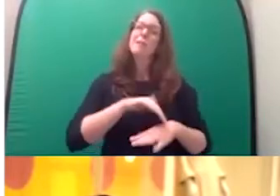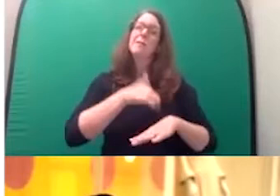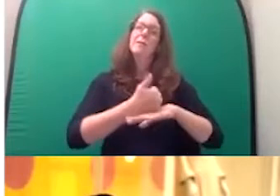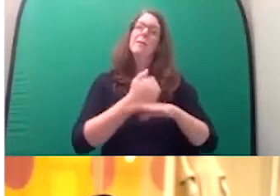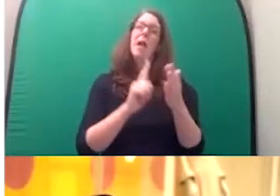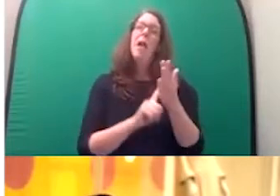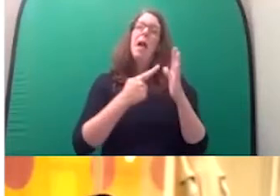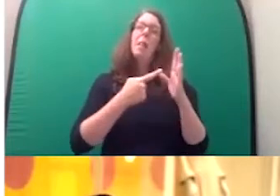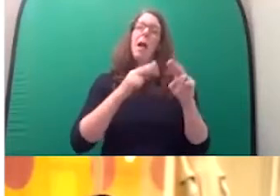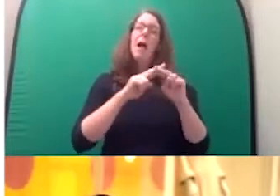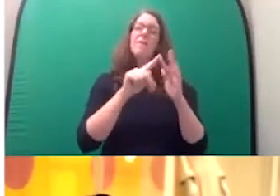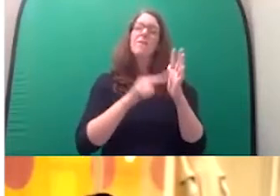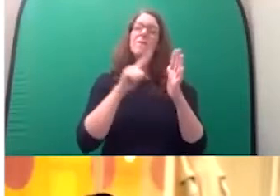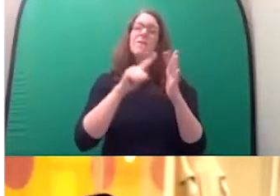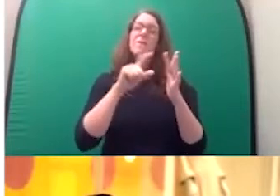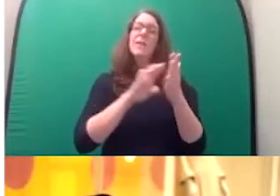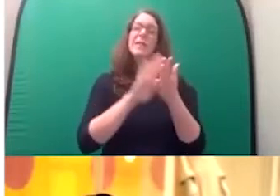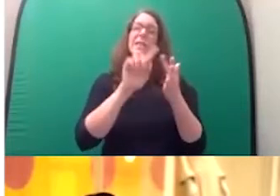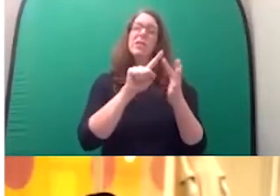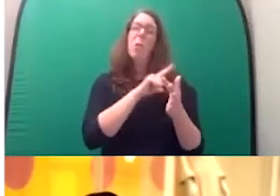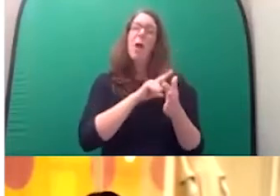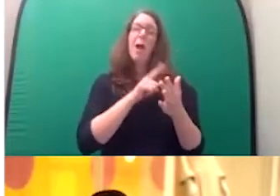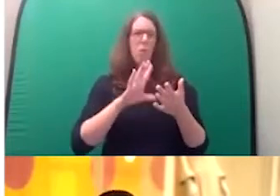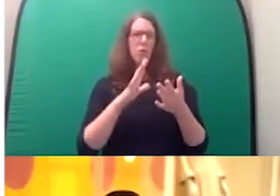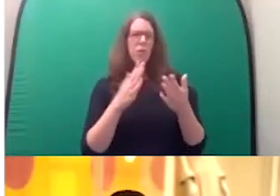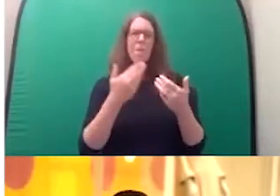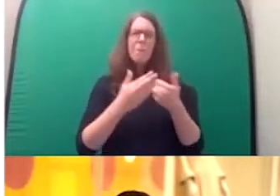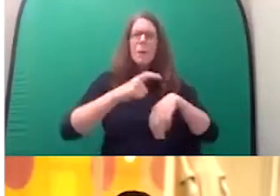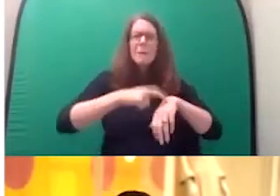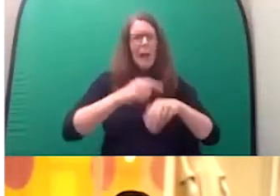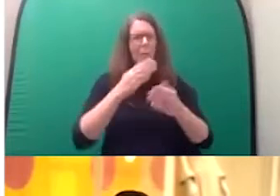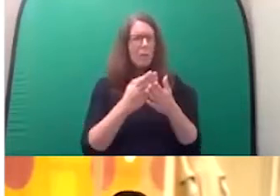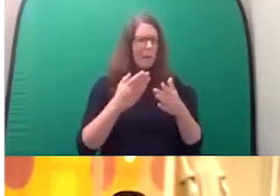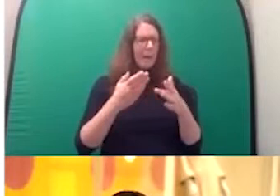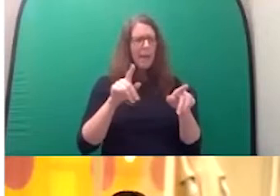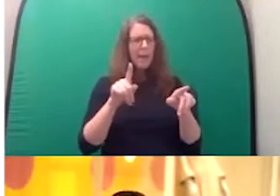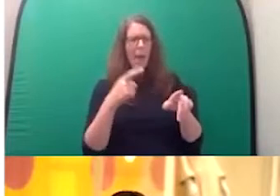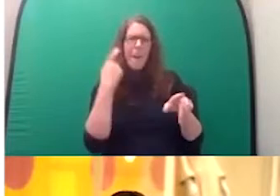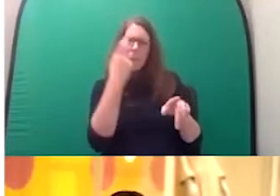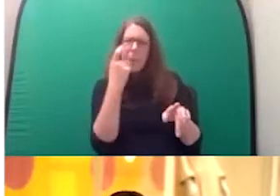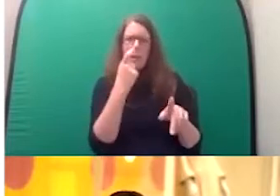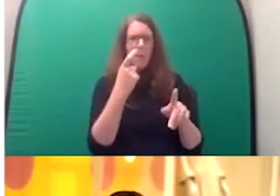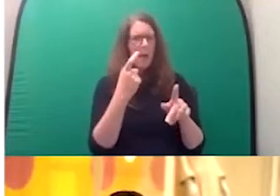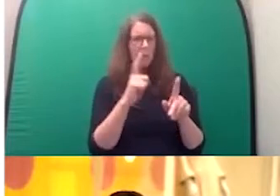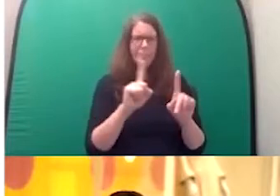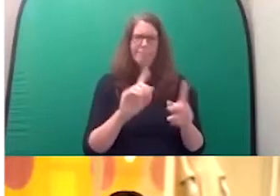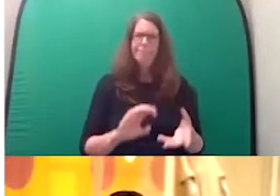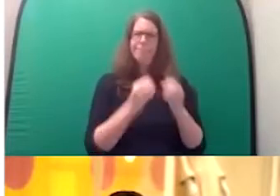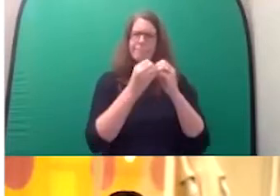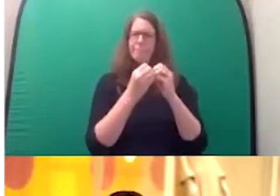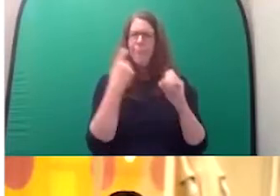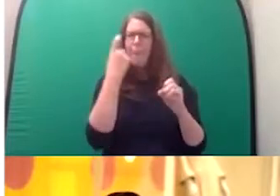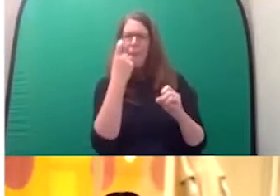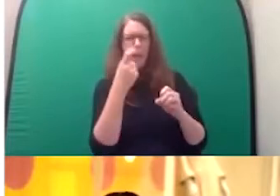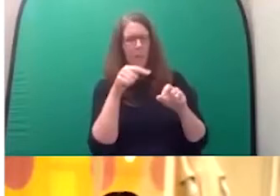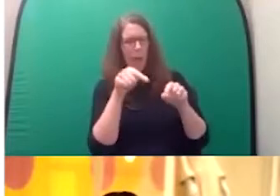in which to think about things a little bit more, and to edit and to take time to create things. And I just think this